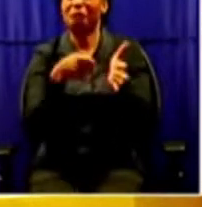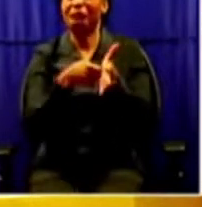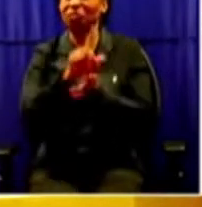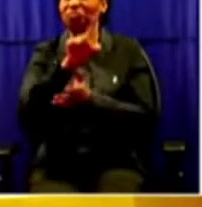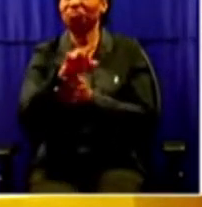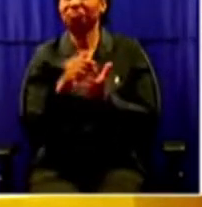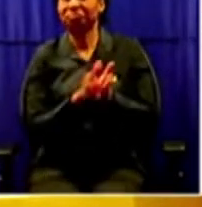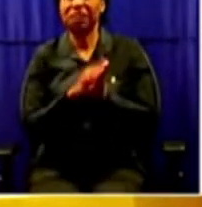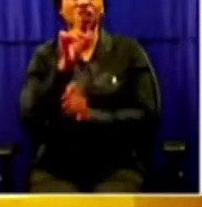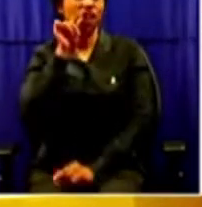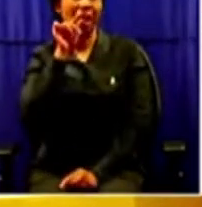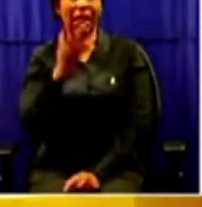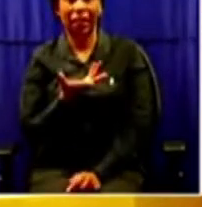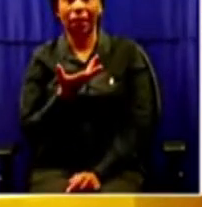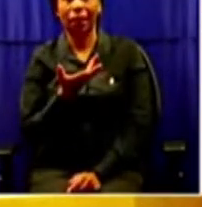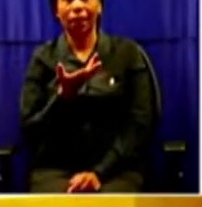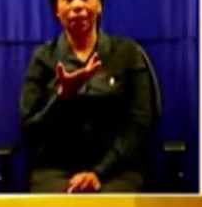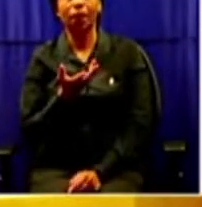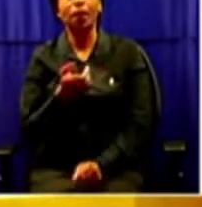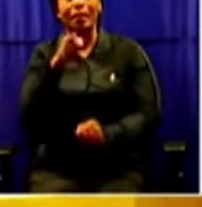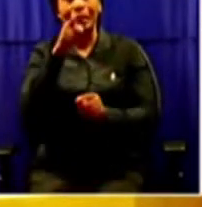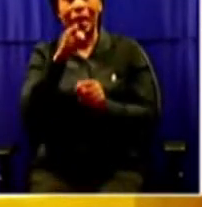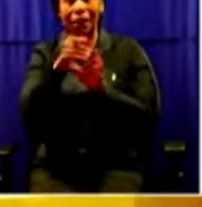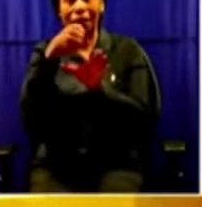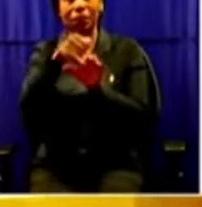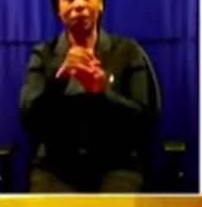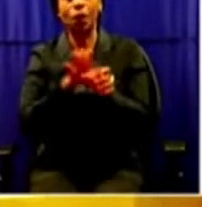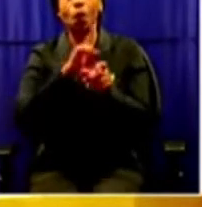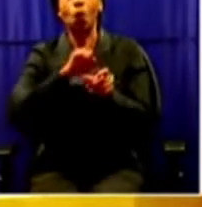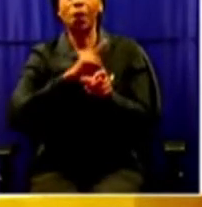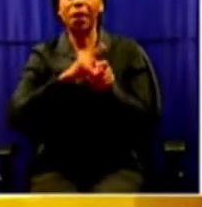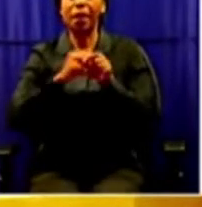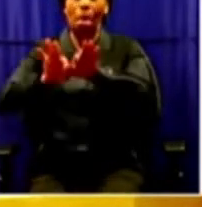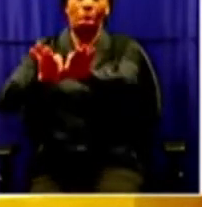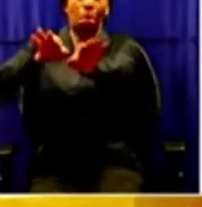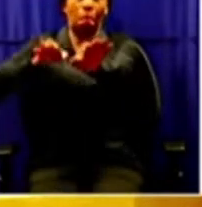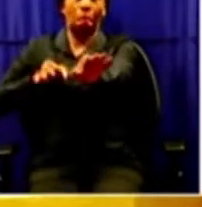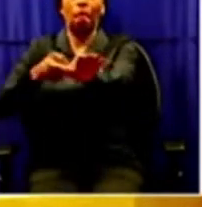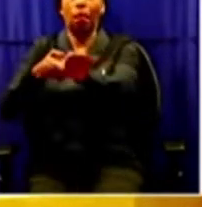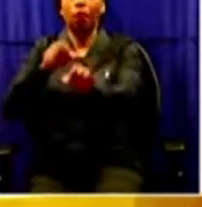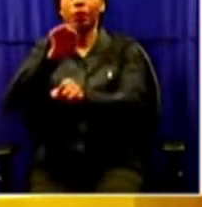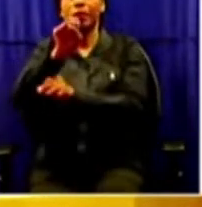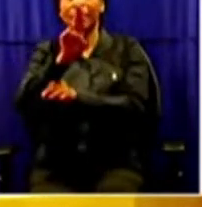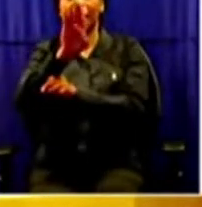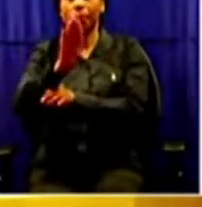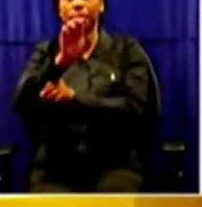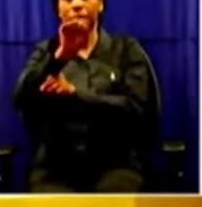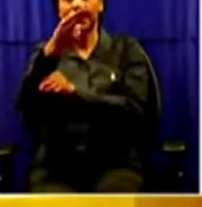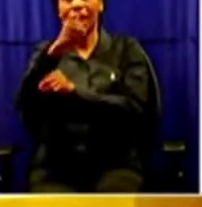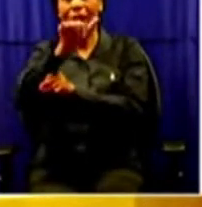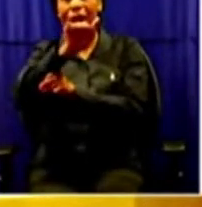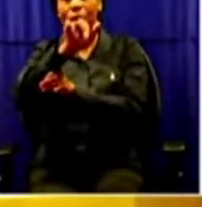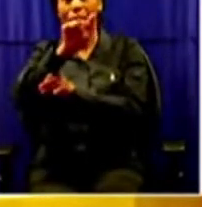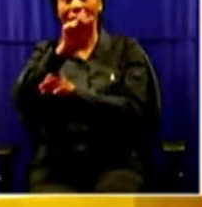On investment, we are falling way behind our sub-Saharan competition, who only saw an 11% decline in